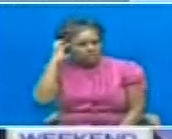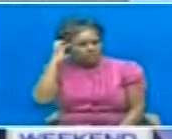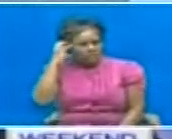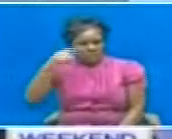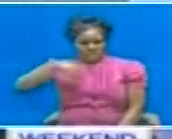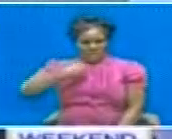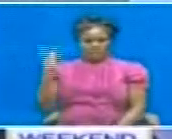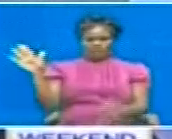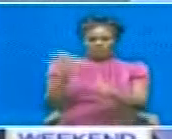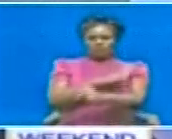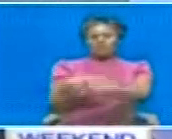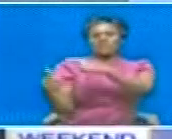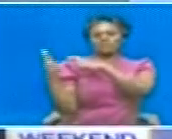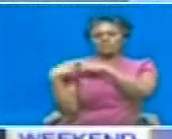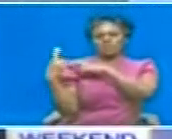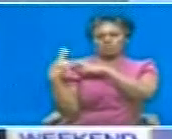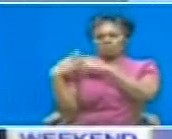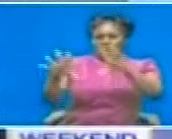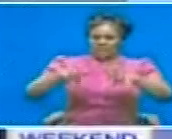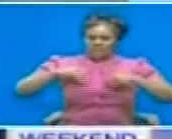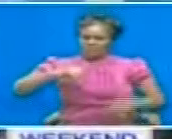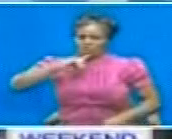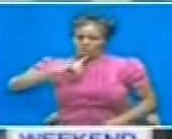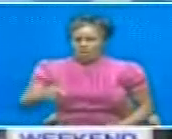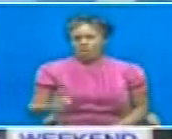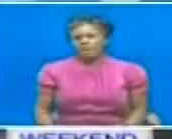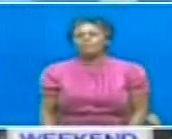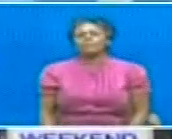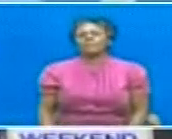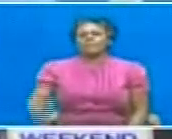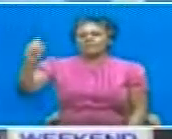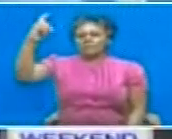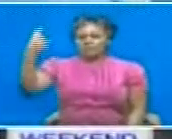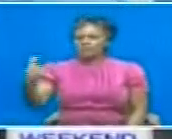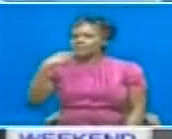full responsibility for this directive. The executive has